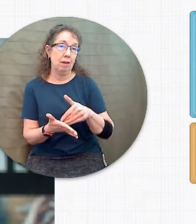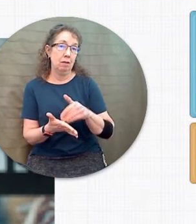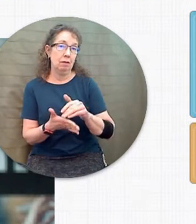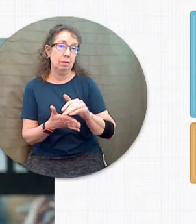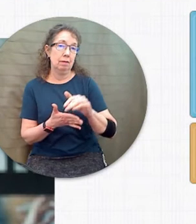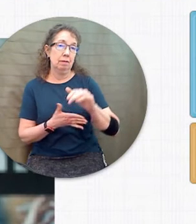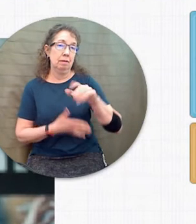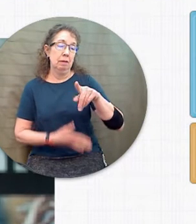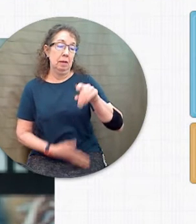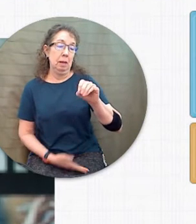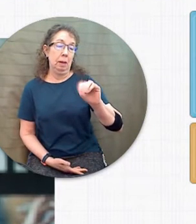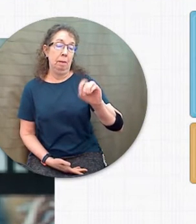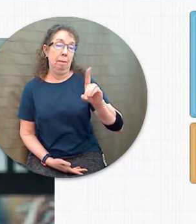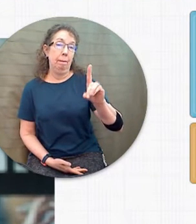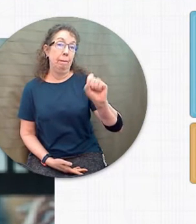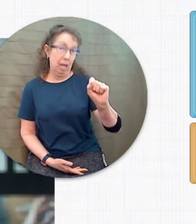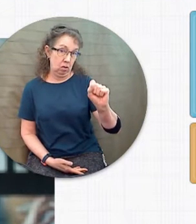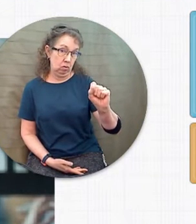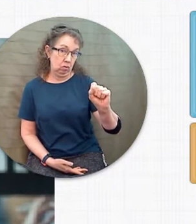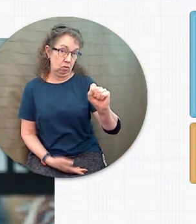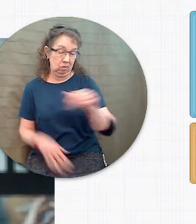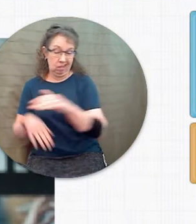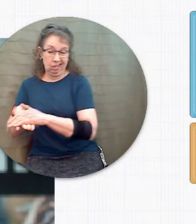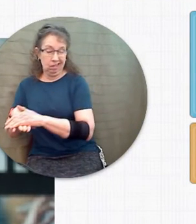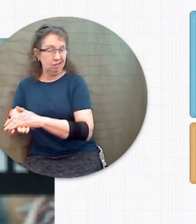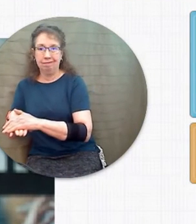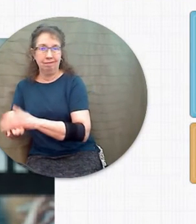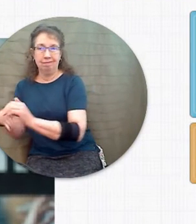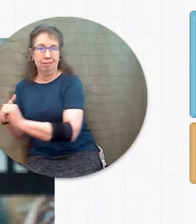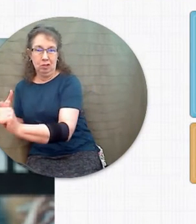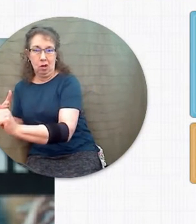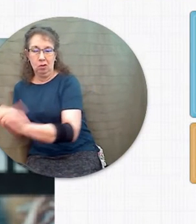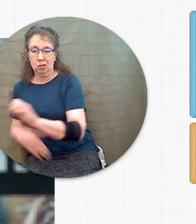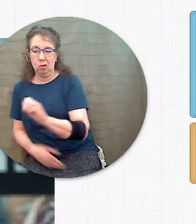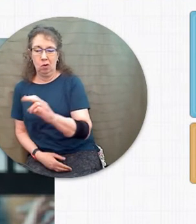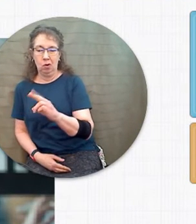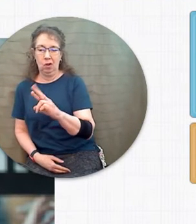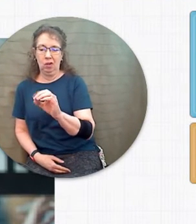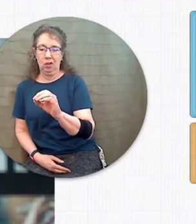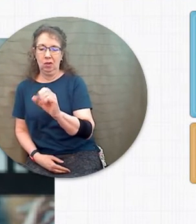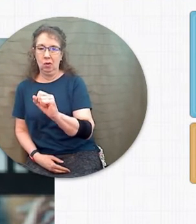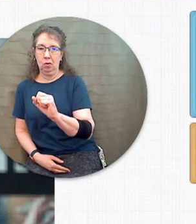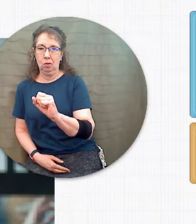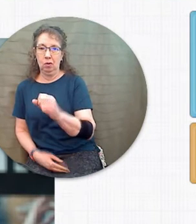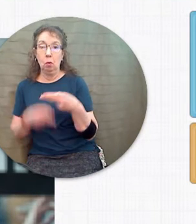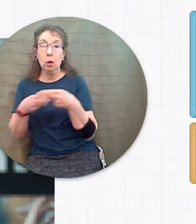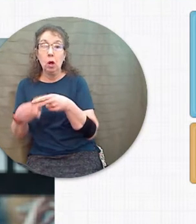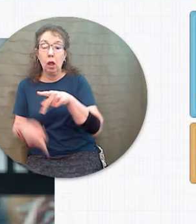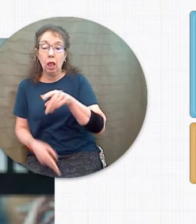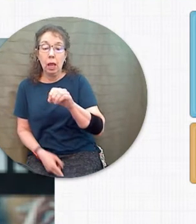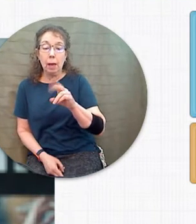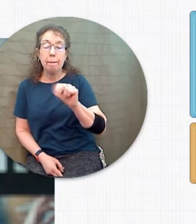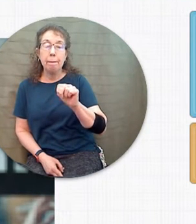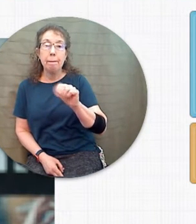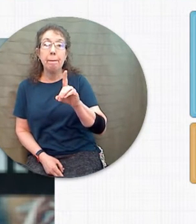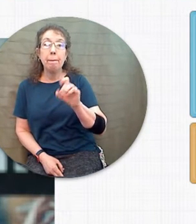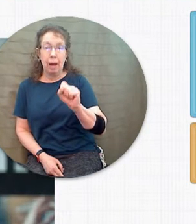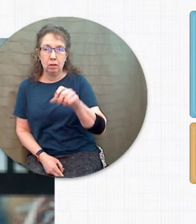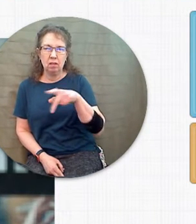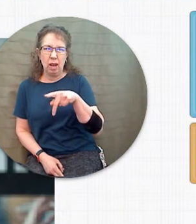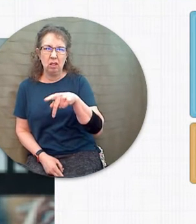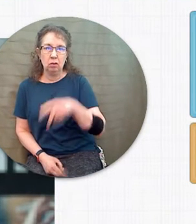£200,000. Yes, in England, instead of saying dollars or euros, our currency is called the pound. So if you